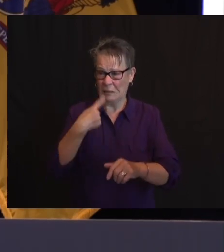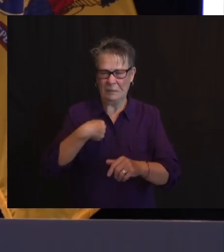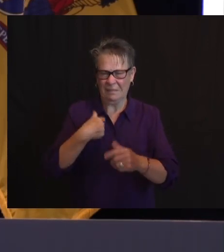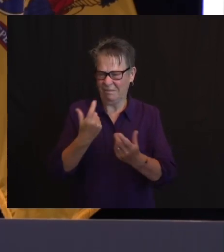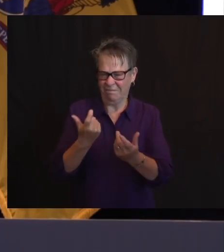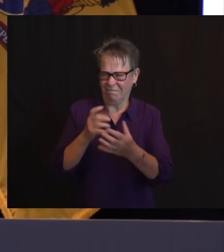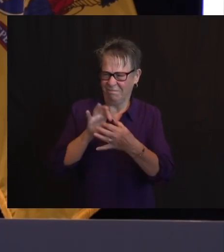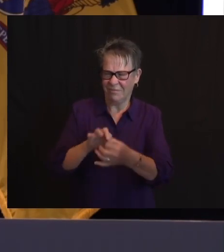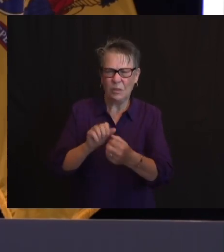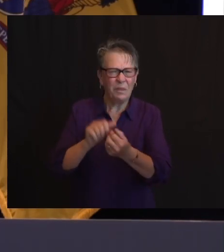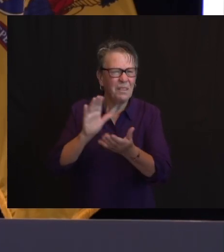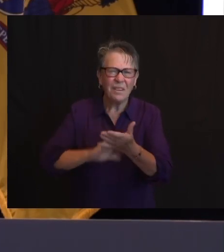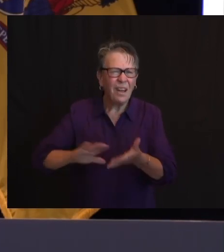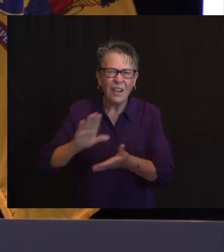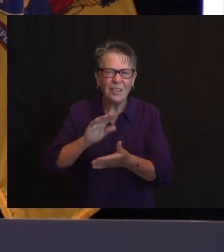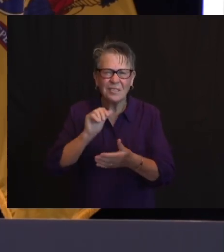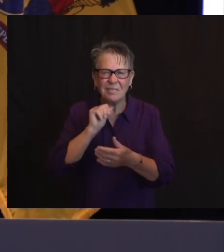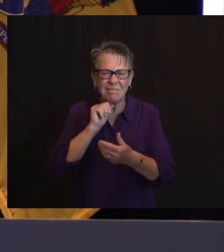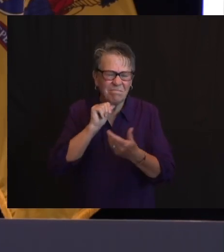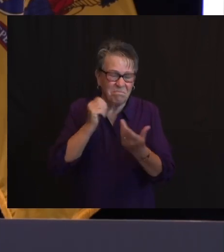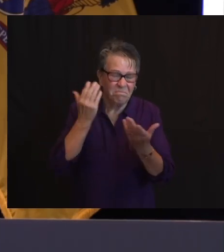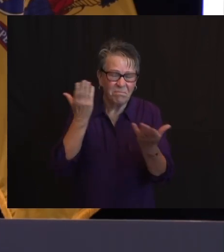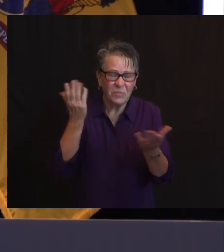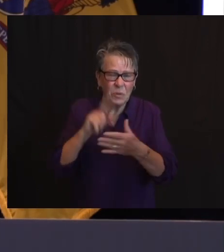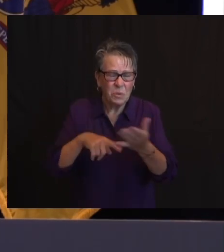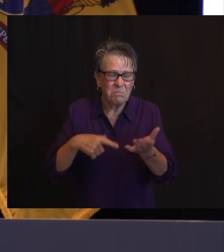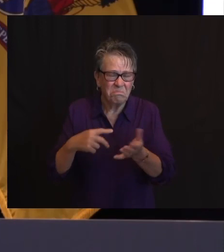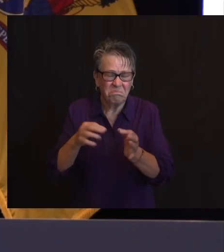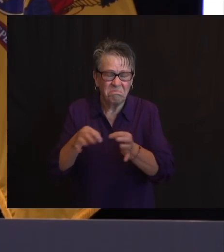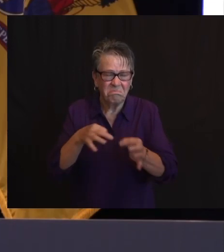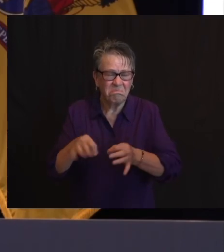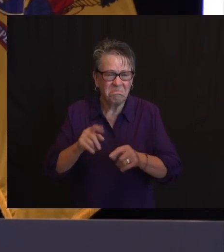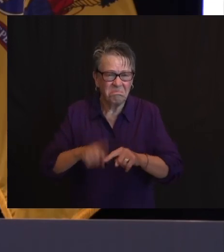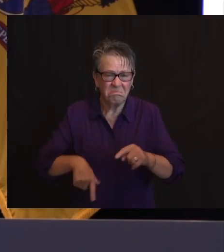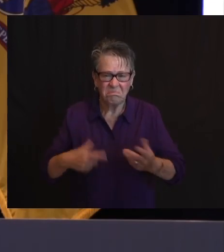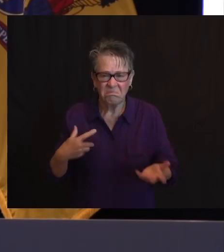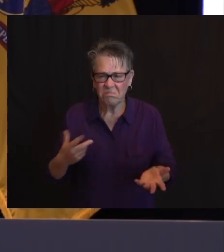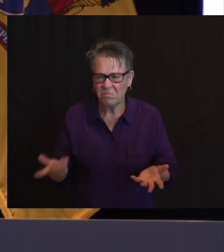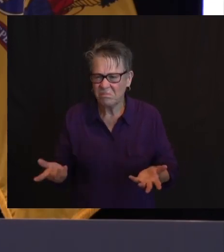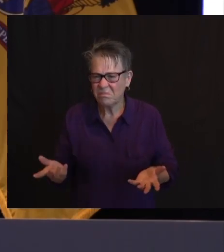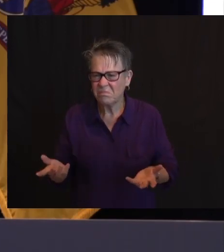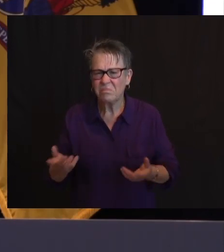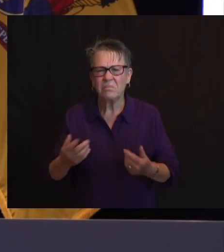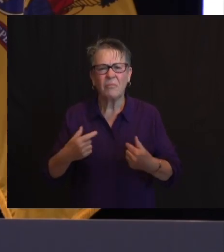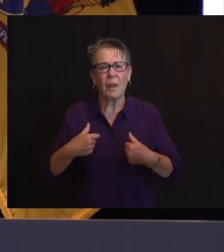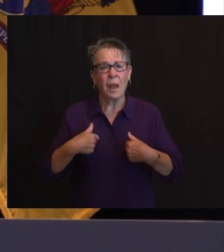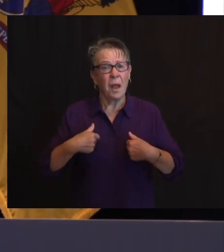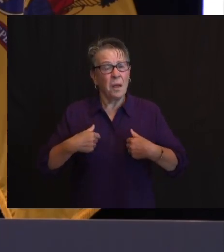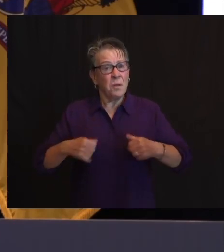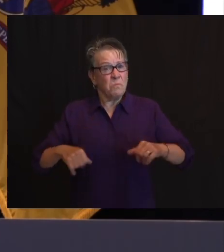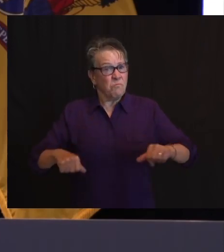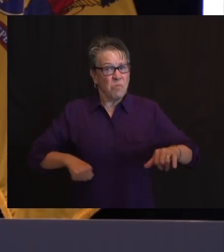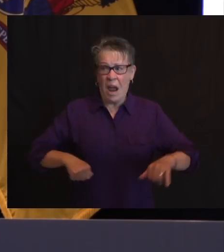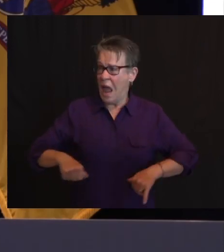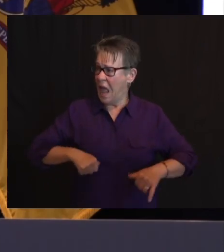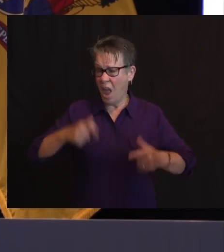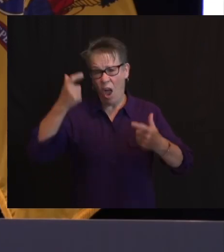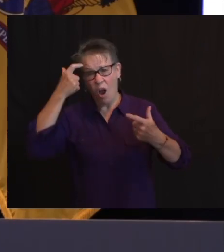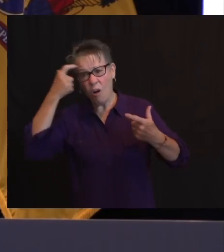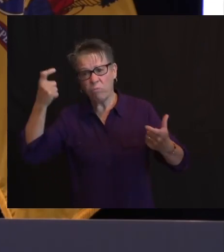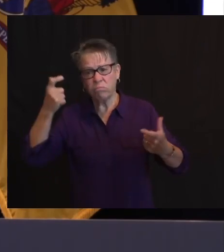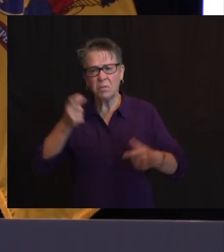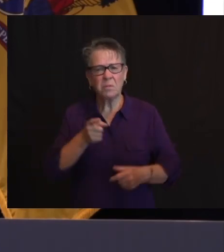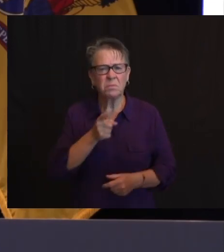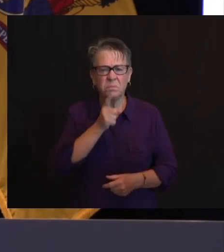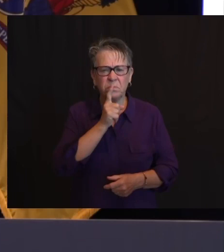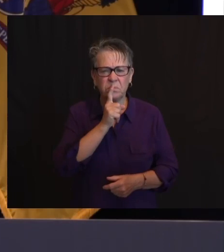say, I'm not patting ourselves on the back, we have tried it every single step of the way, even when the news was really bad, even when folks did not want to hear it,